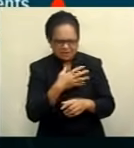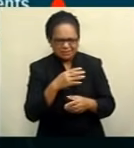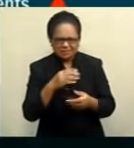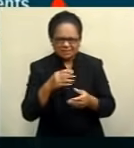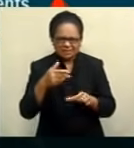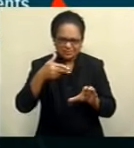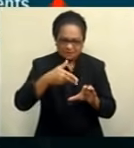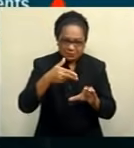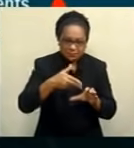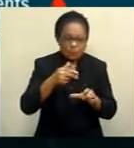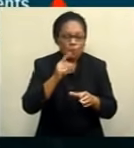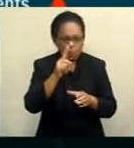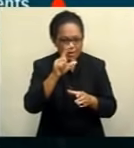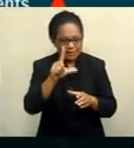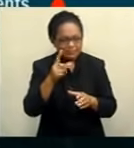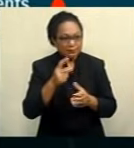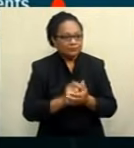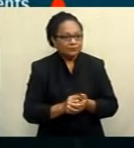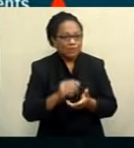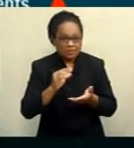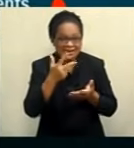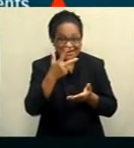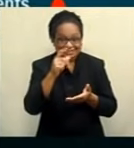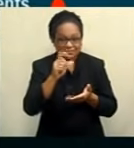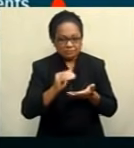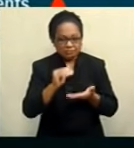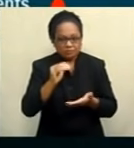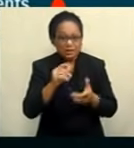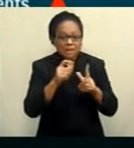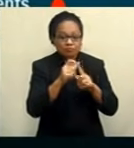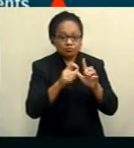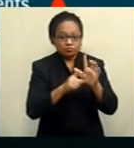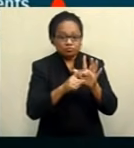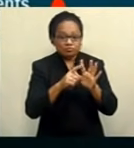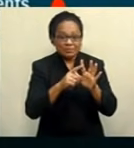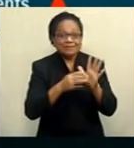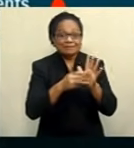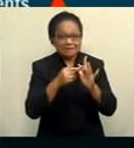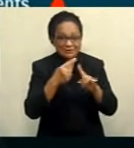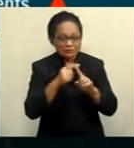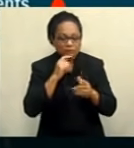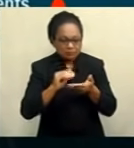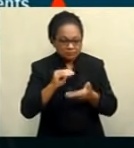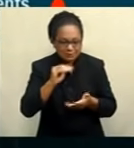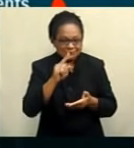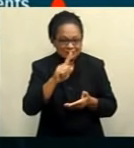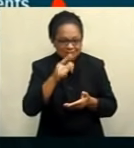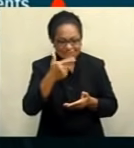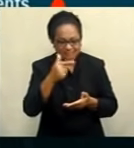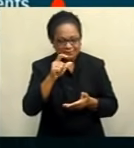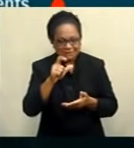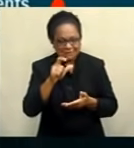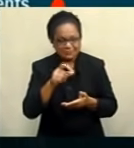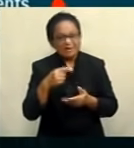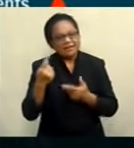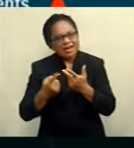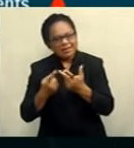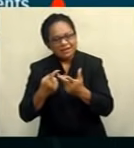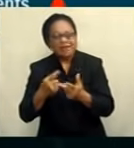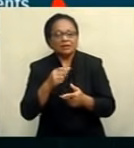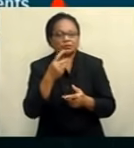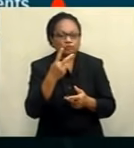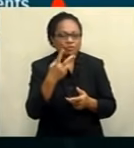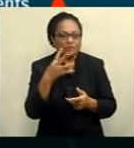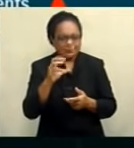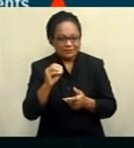per litre, an increase of 8 cents, while Premix will increase by 7 cents per litre and cost Premix $2.15. The price